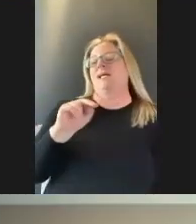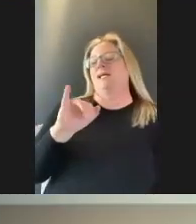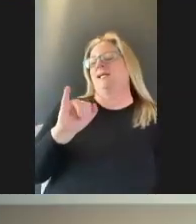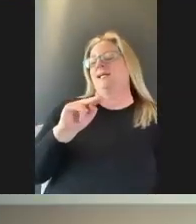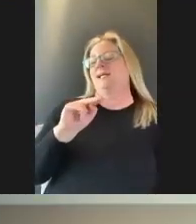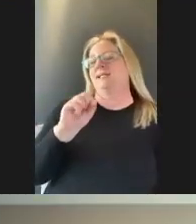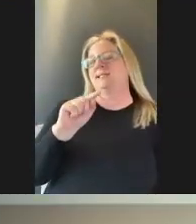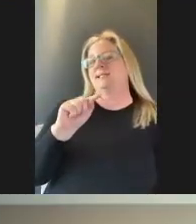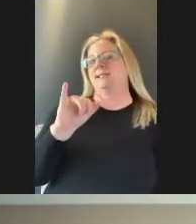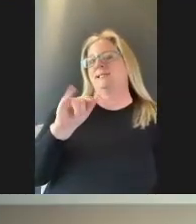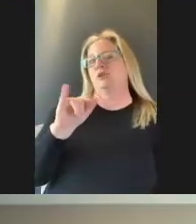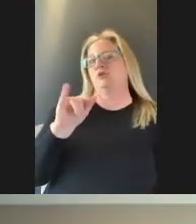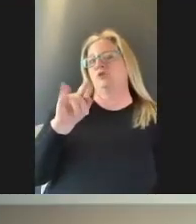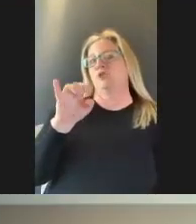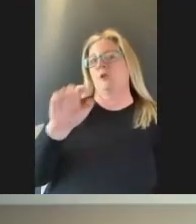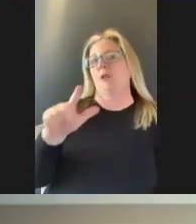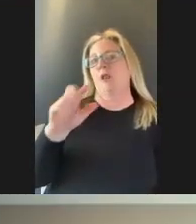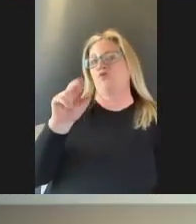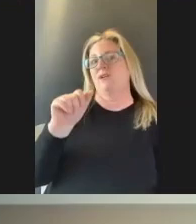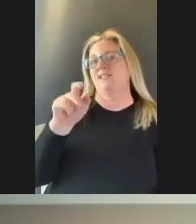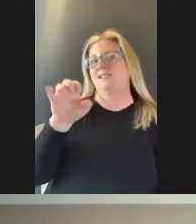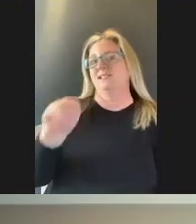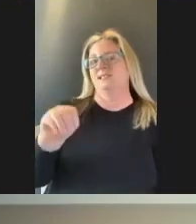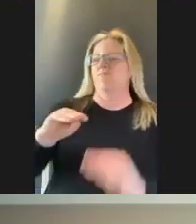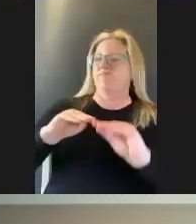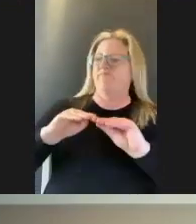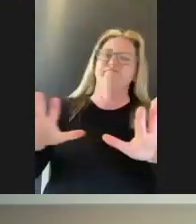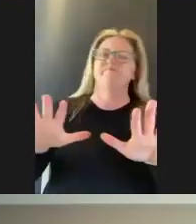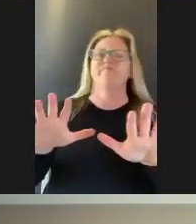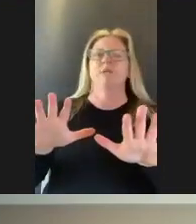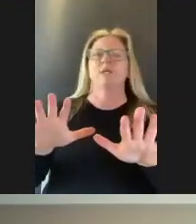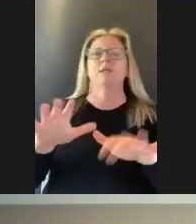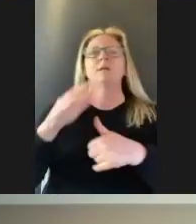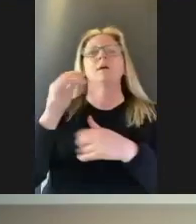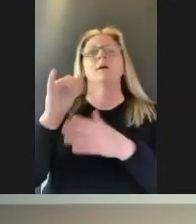And I think this is a great opportunity because it's unmasking